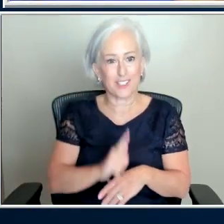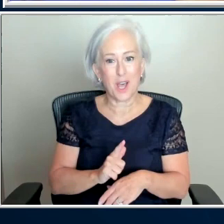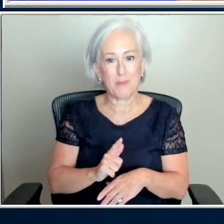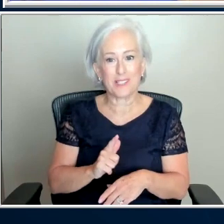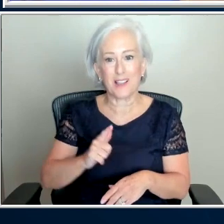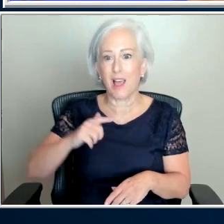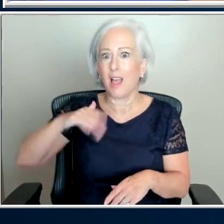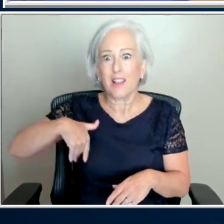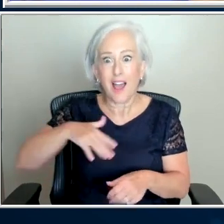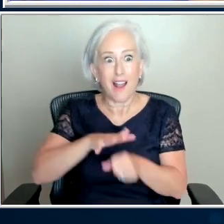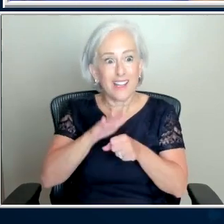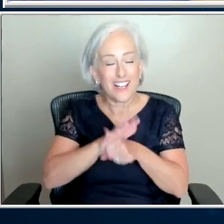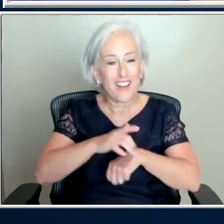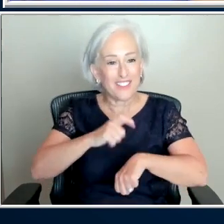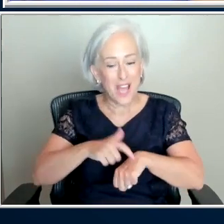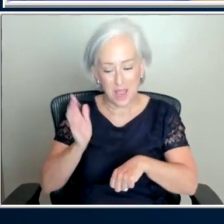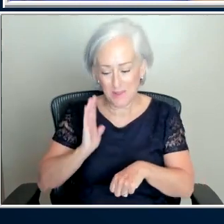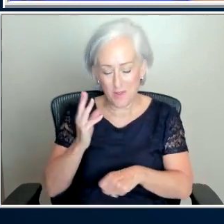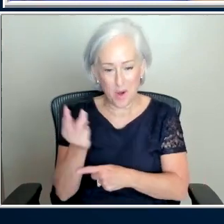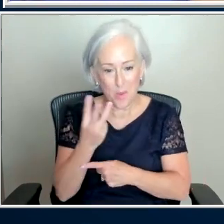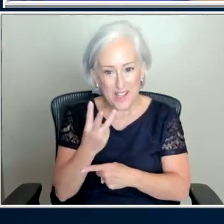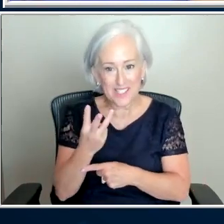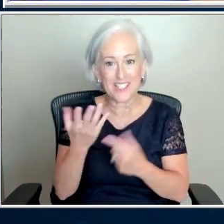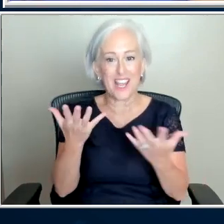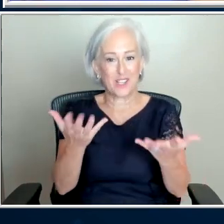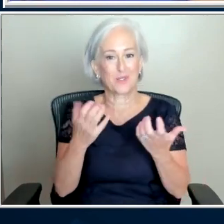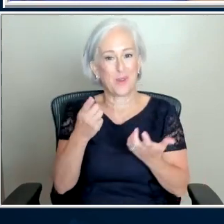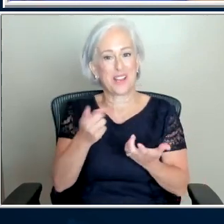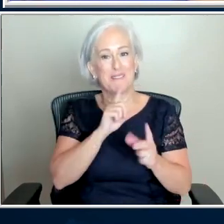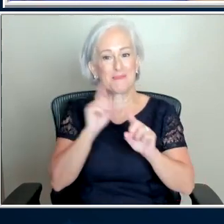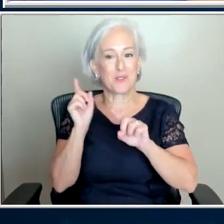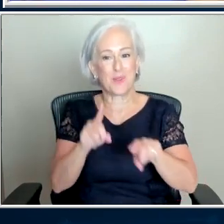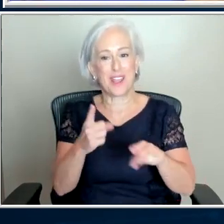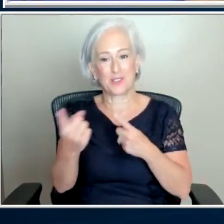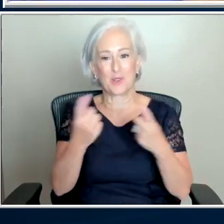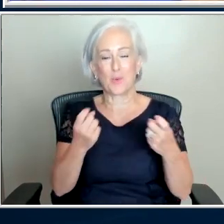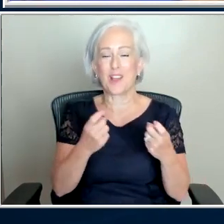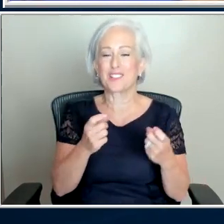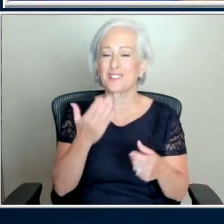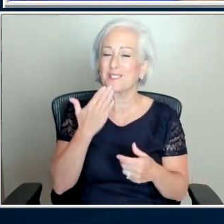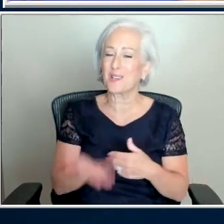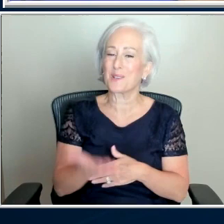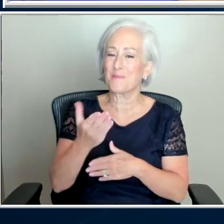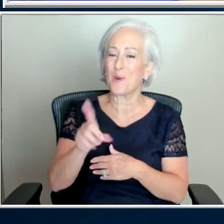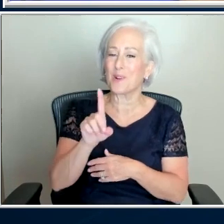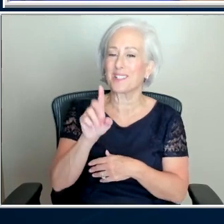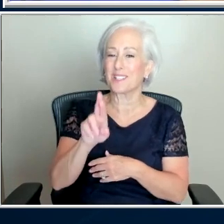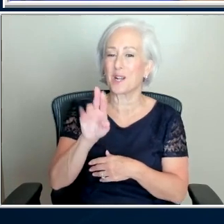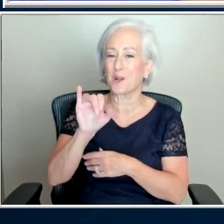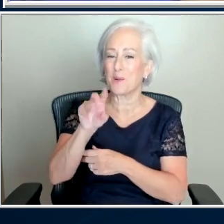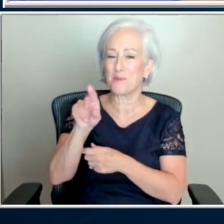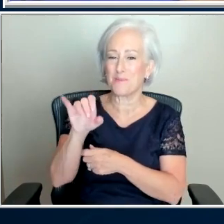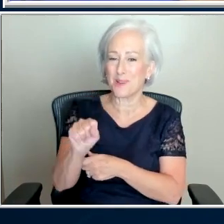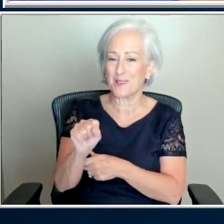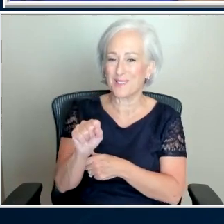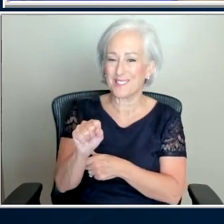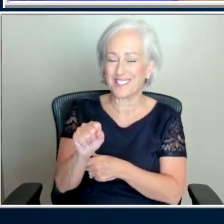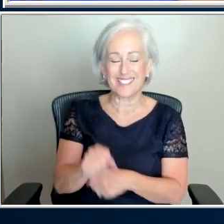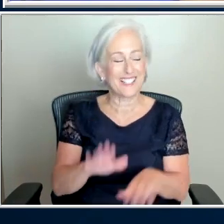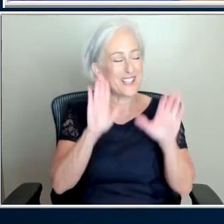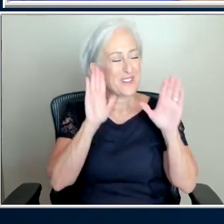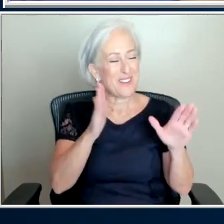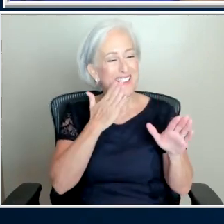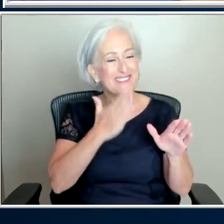him. We want him, though, to answer some of these questions from our viewers. Dr. Burns, good morning. How are you? Good morning. Great. Thanks for having me